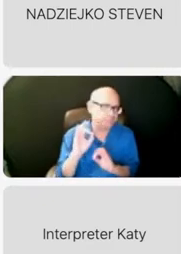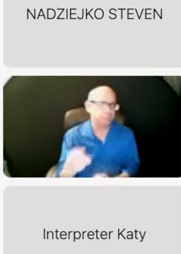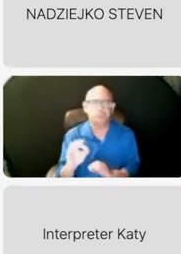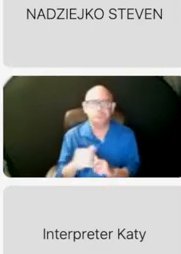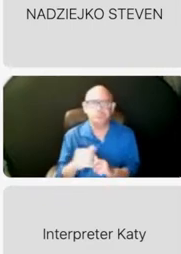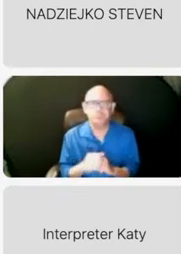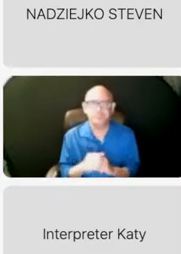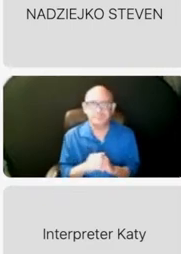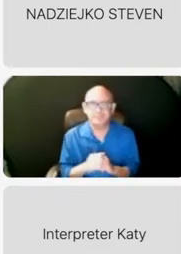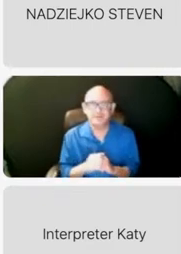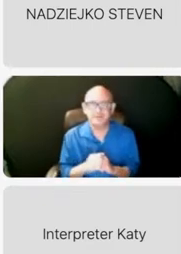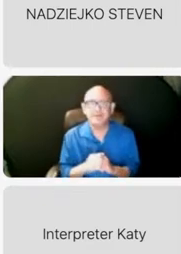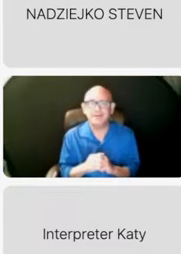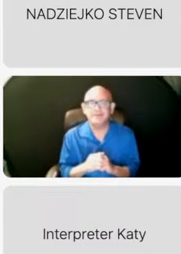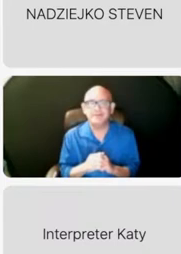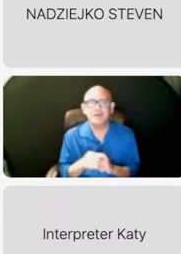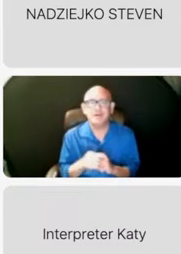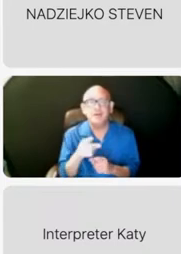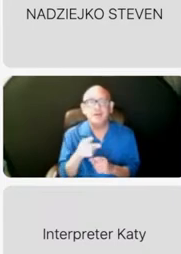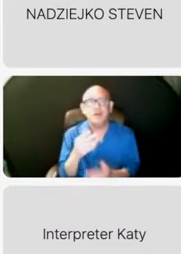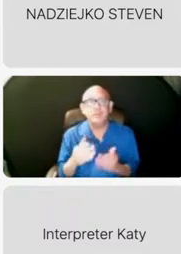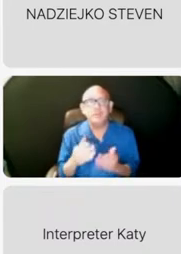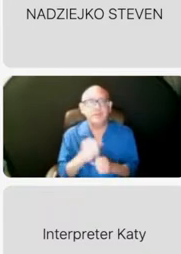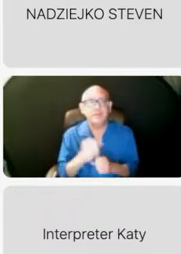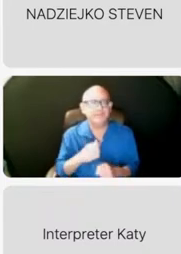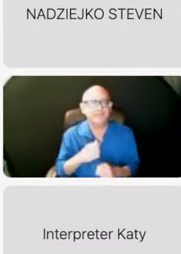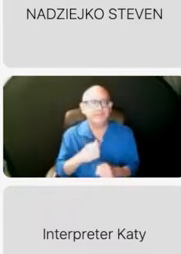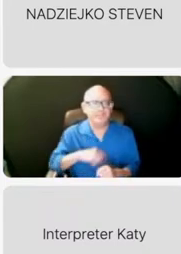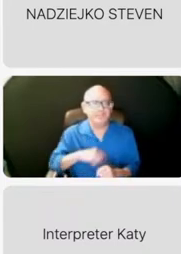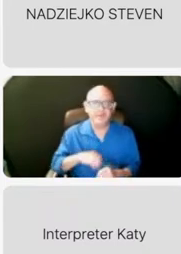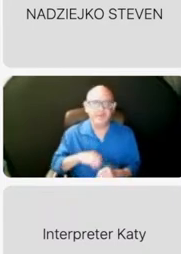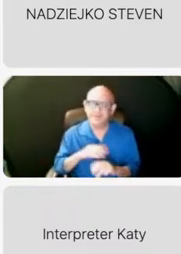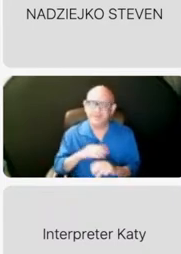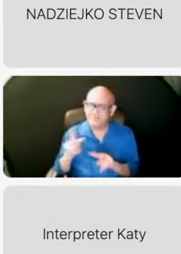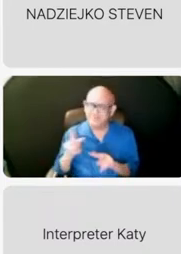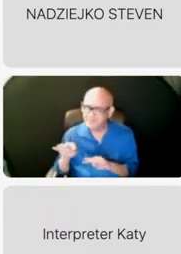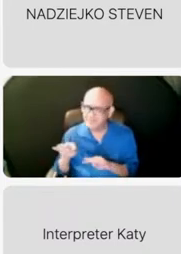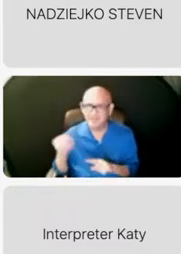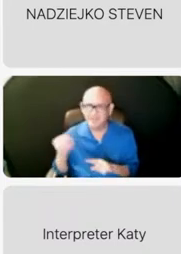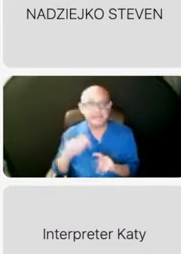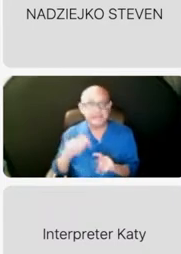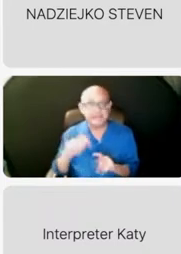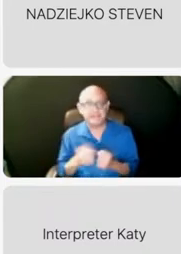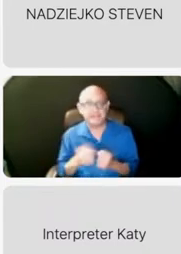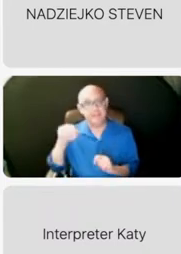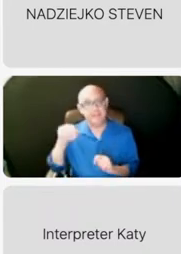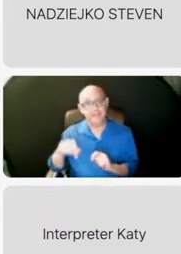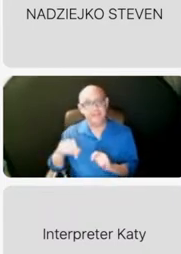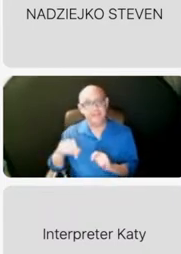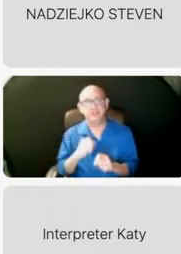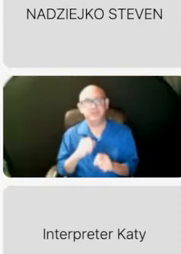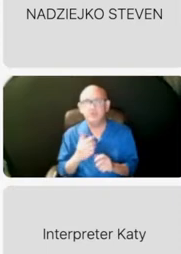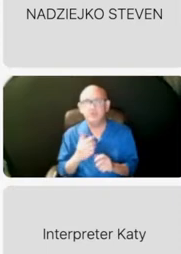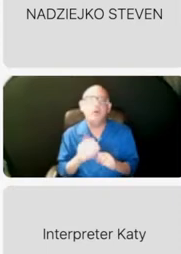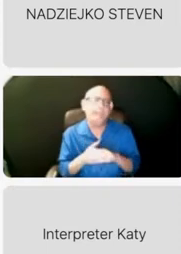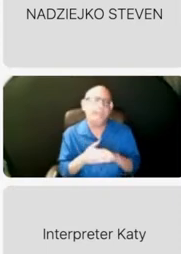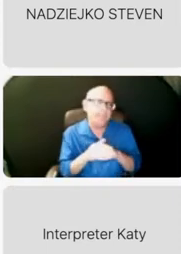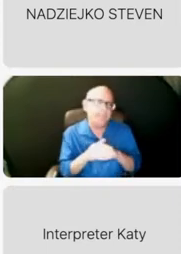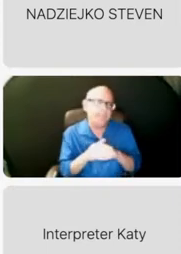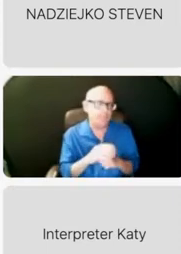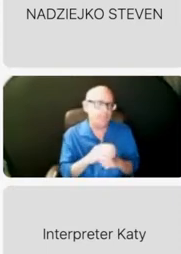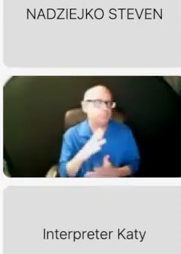and you made us so proud especially this year this team because you know the pandemic caused so much chaos